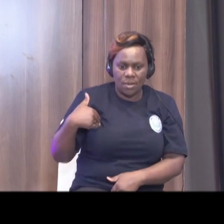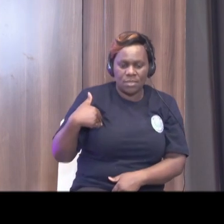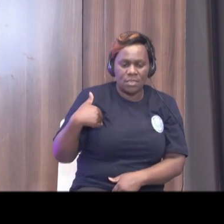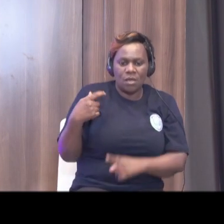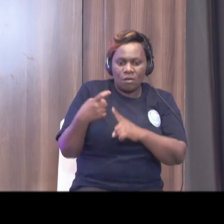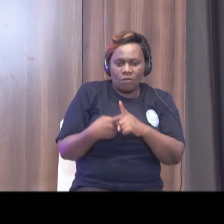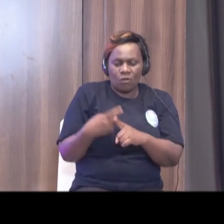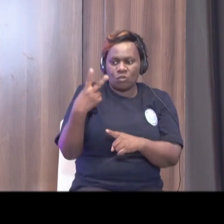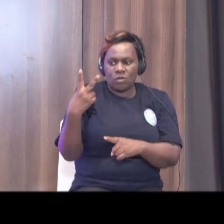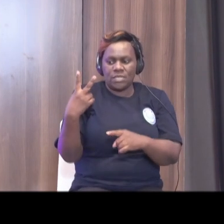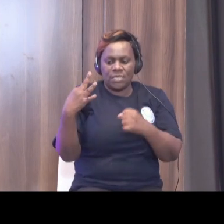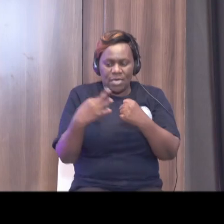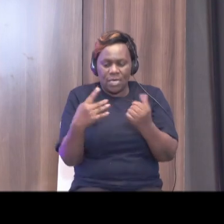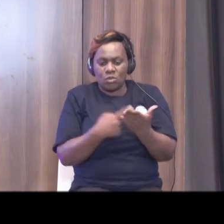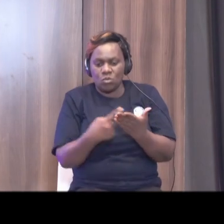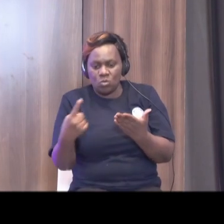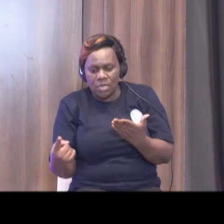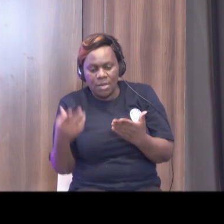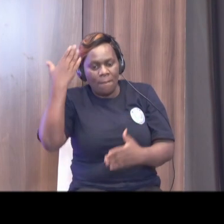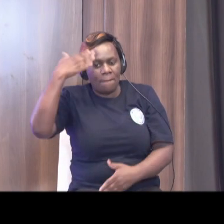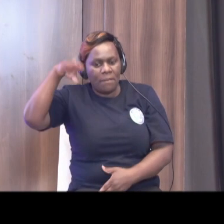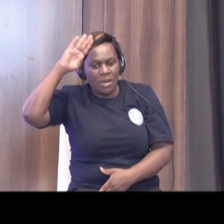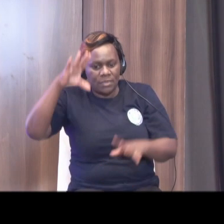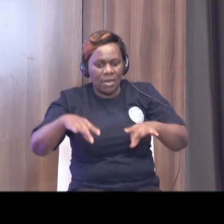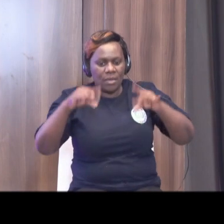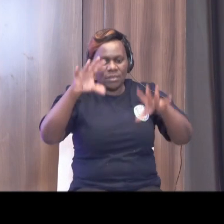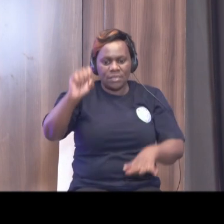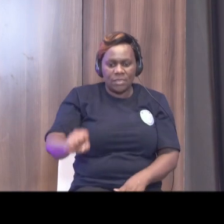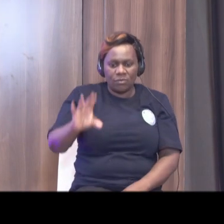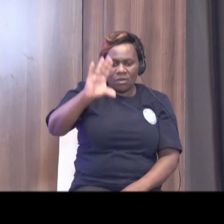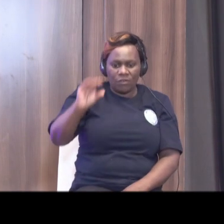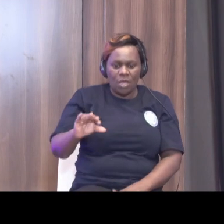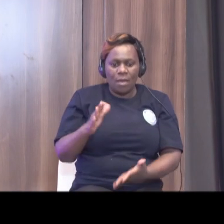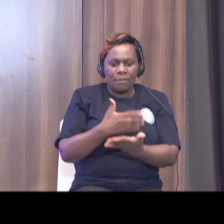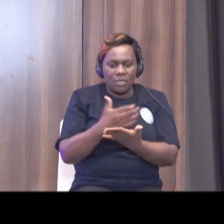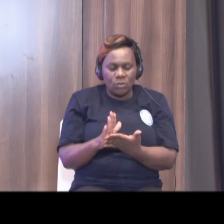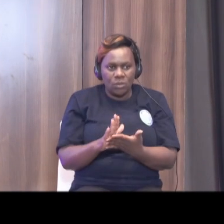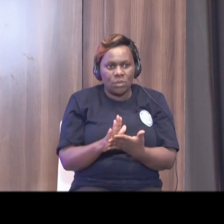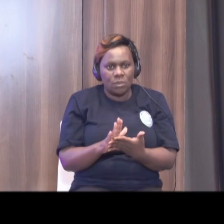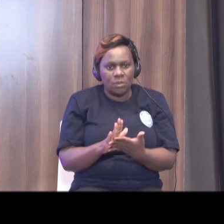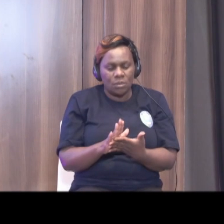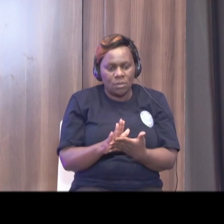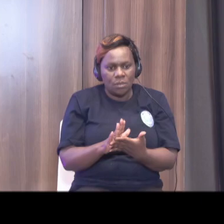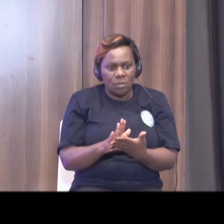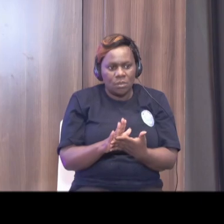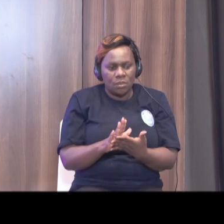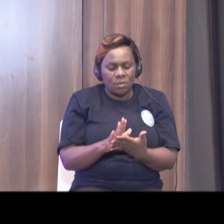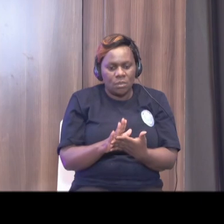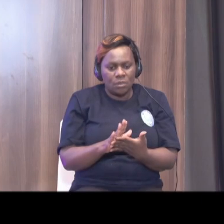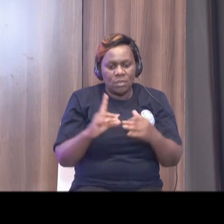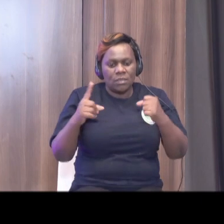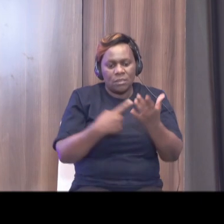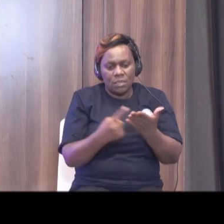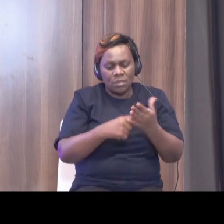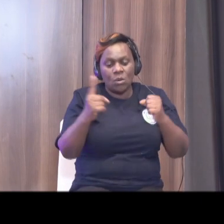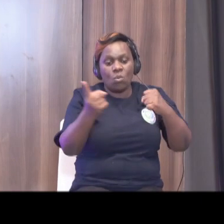from the 28th week, like Brazil, Australia, South Africa, or between 32 and 36